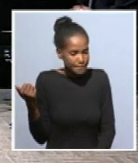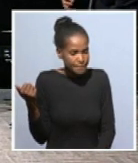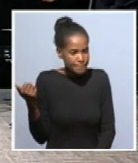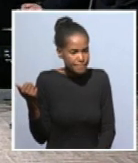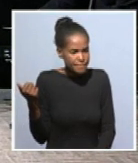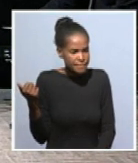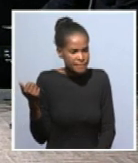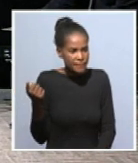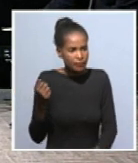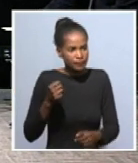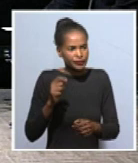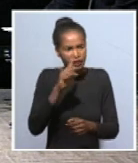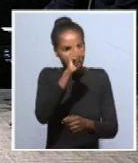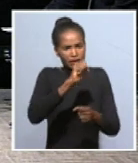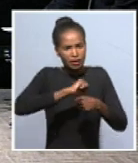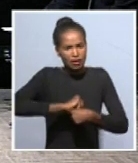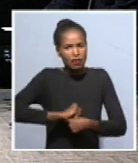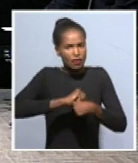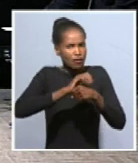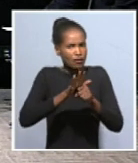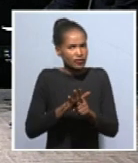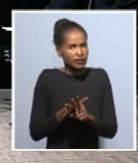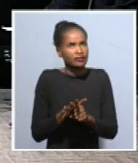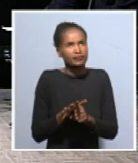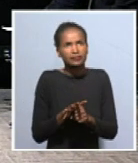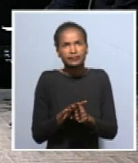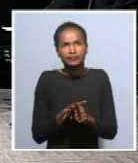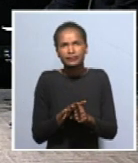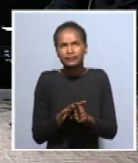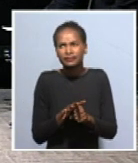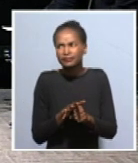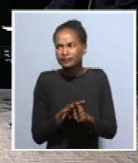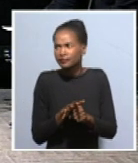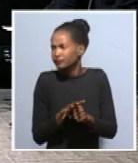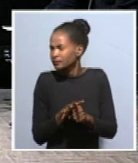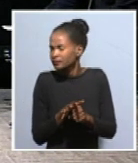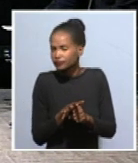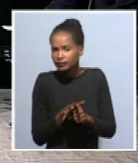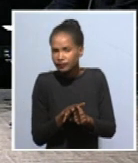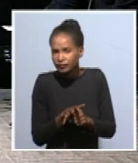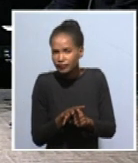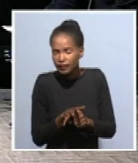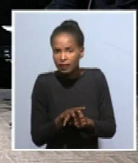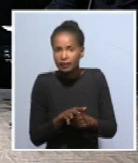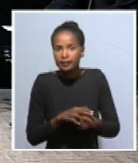How did COVID-19 impacted the new applicants, those that want to apply for